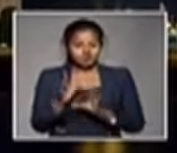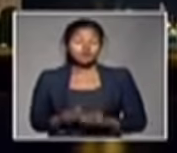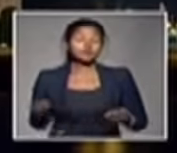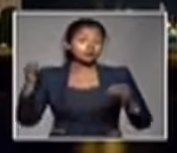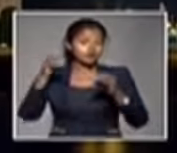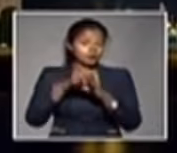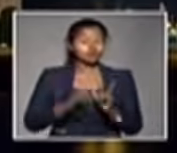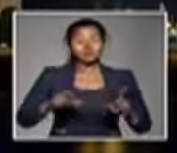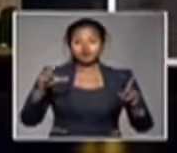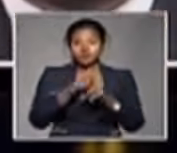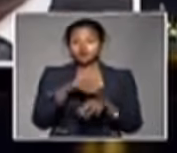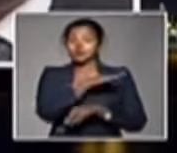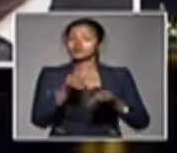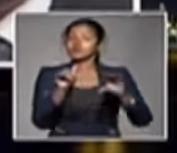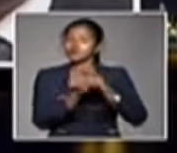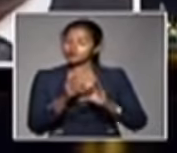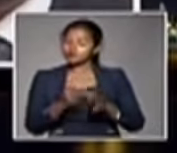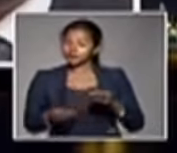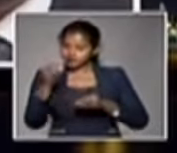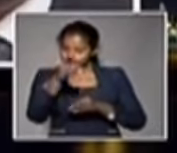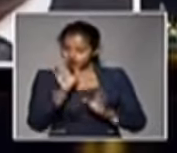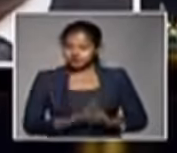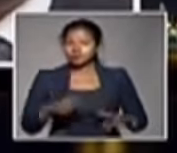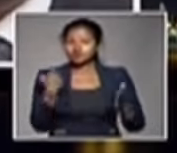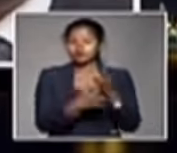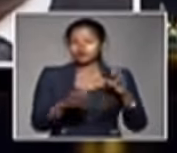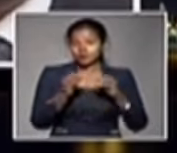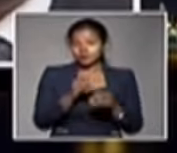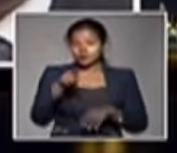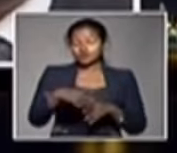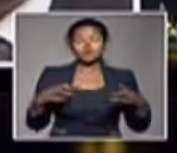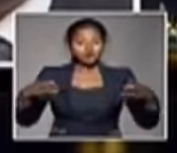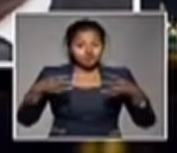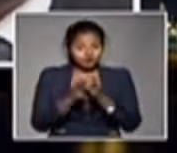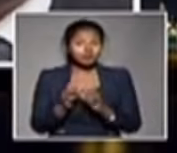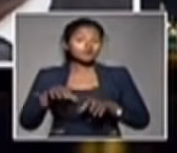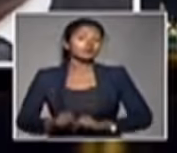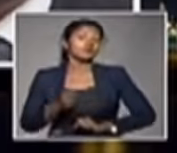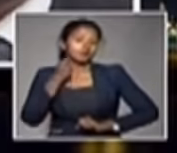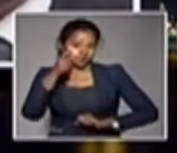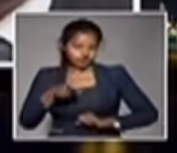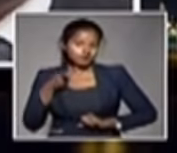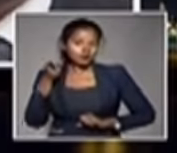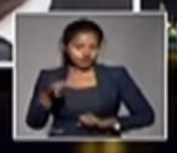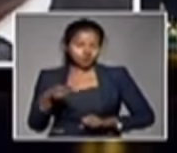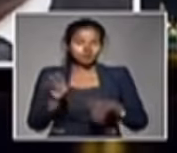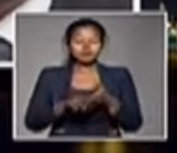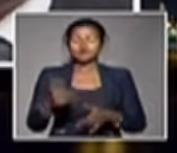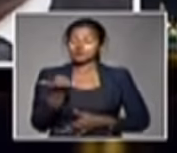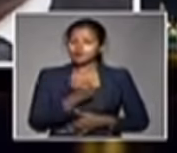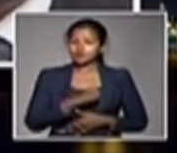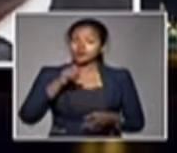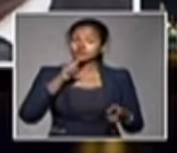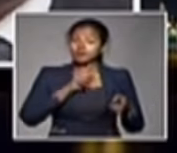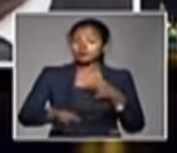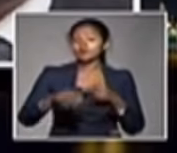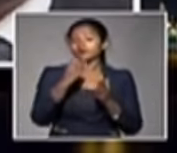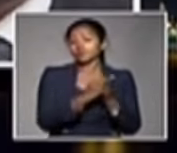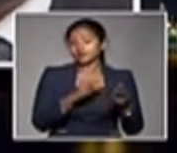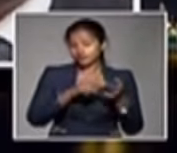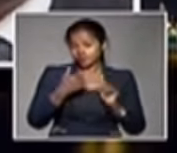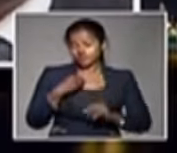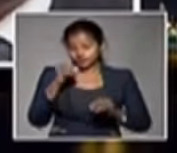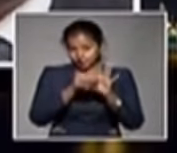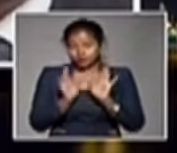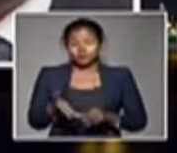the Digamadula electorate under Rashad Badruddin's All Ceylon People's Congress Party, voted against the 20th Amendment